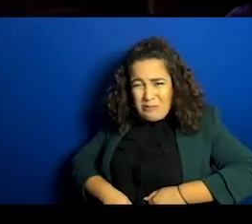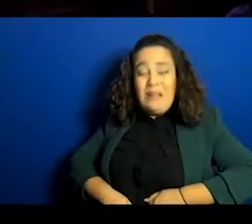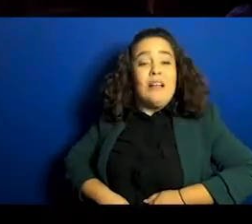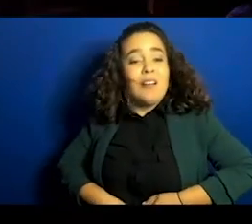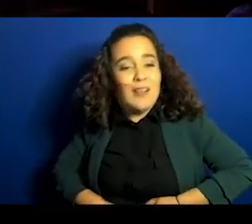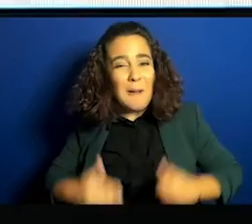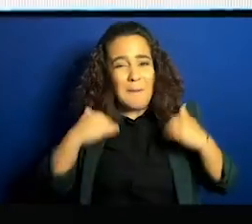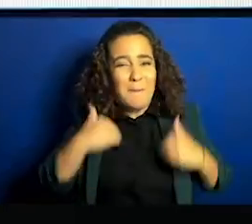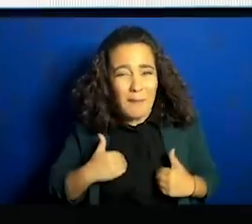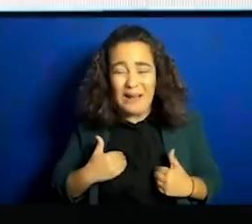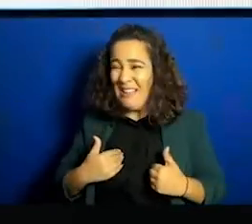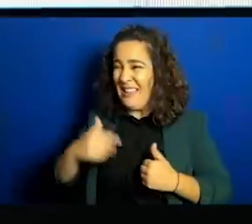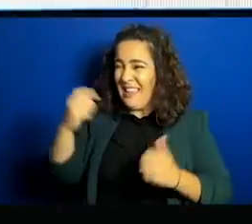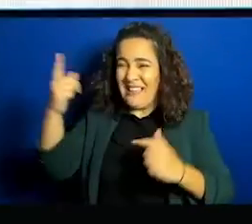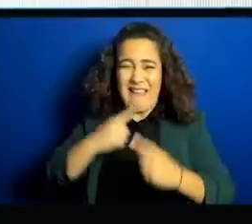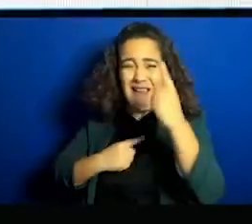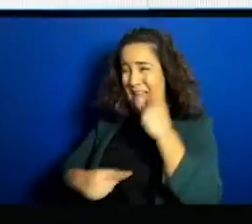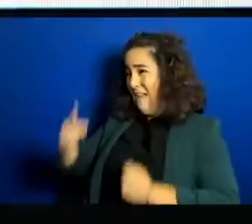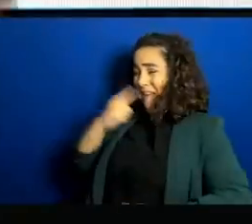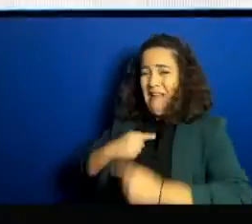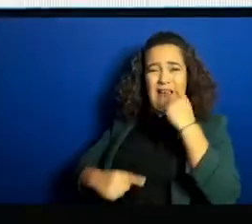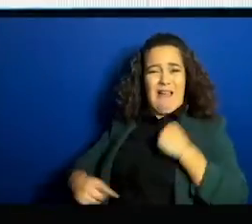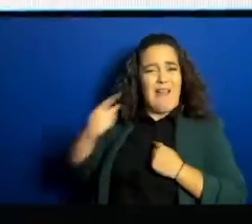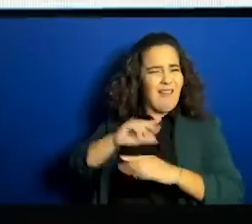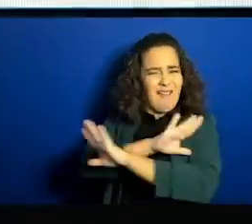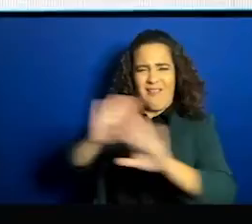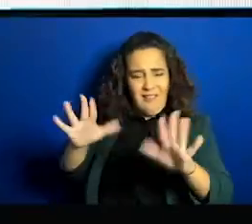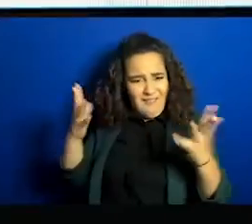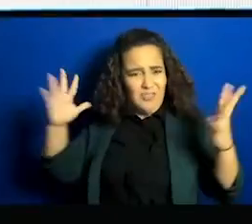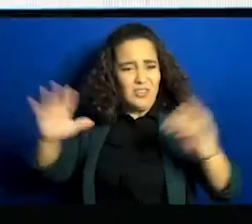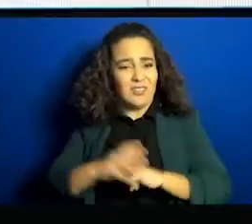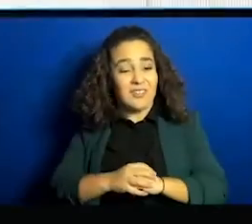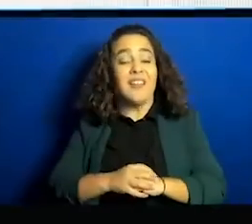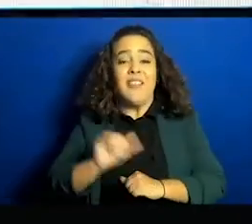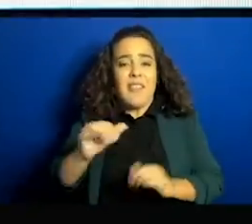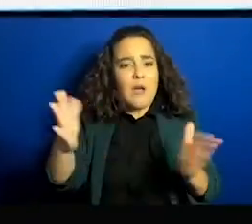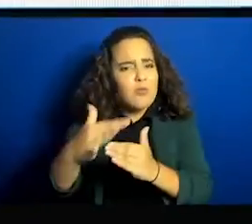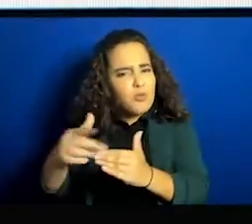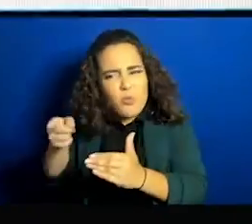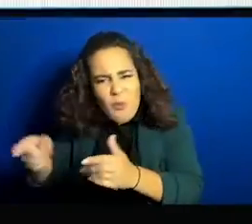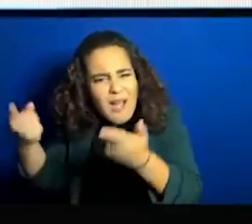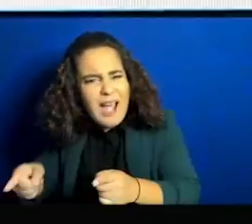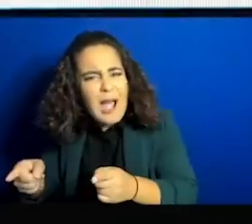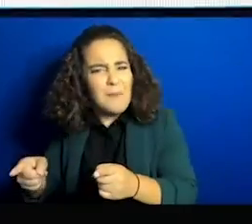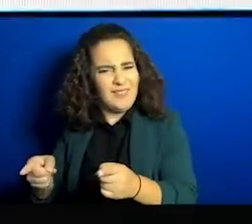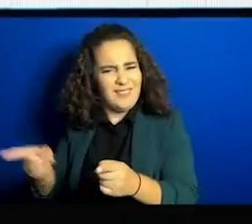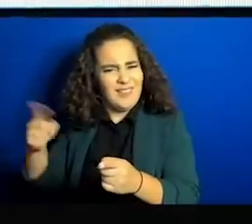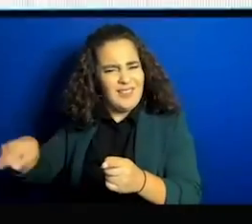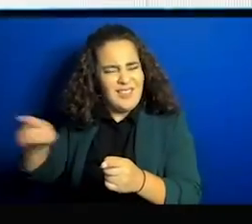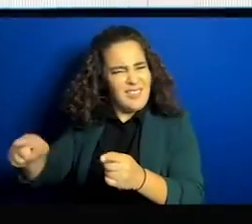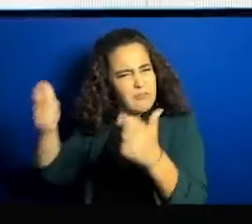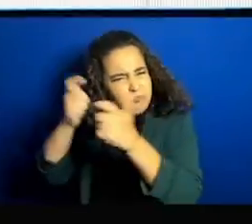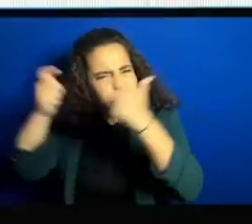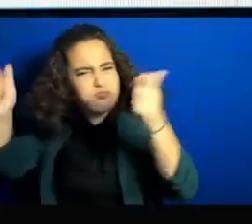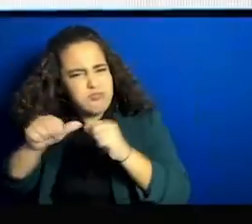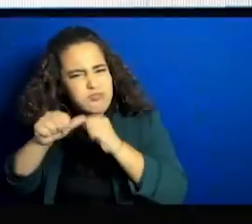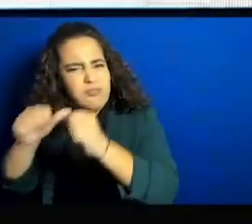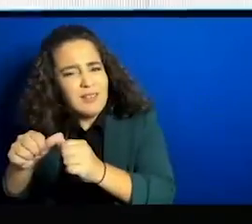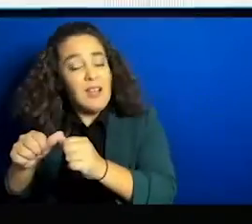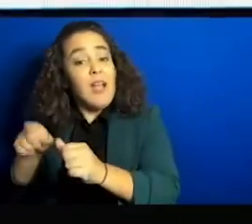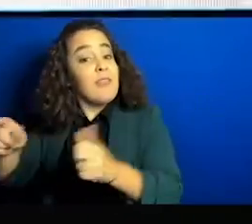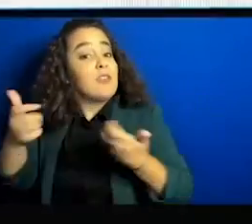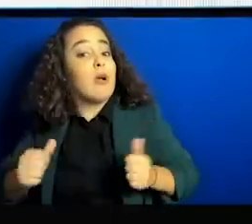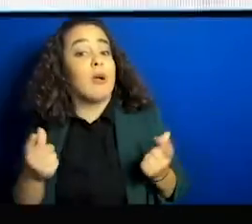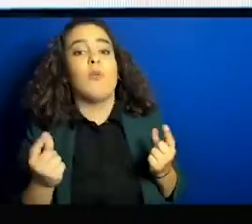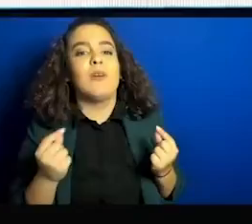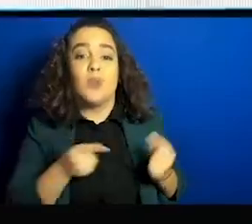at the roots. The body is under attack and last in votes at the booth. What's happening in that room full of grief, of